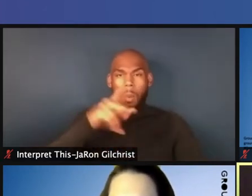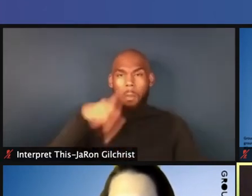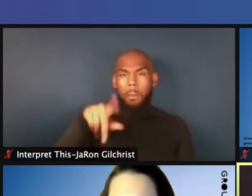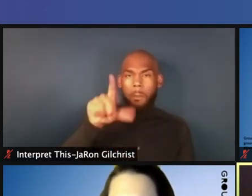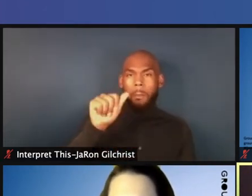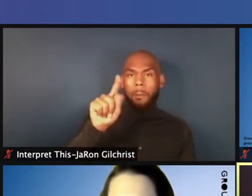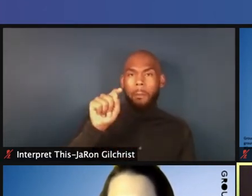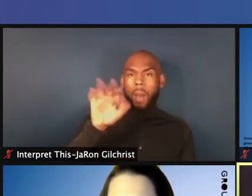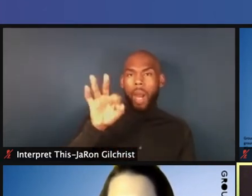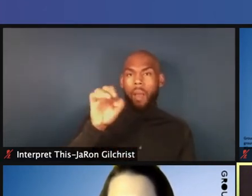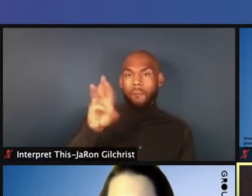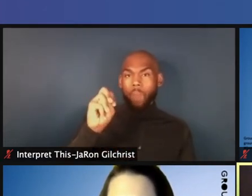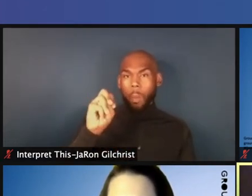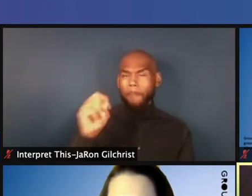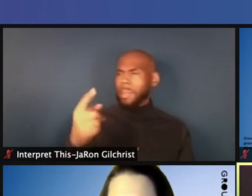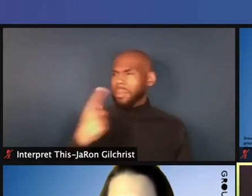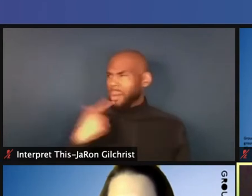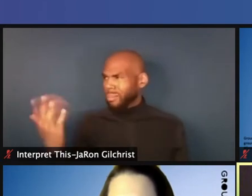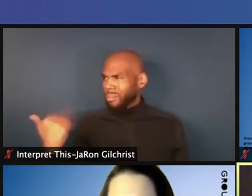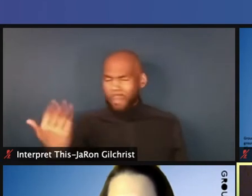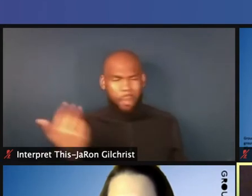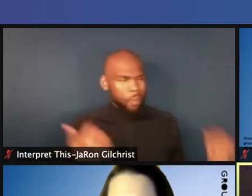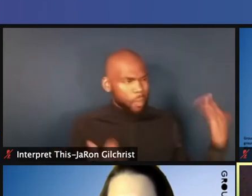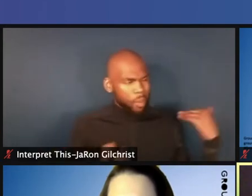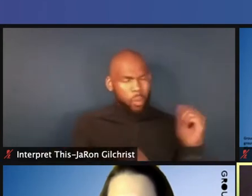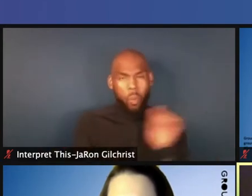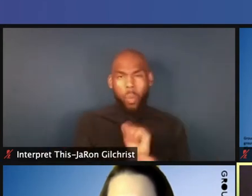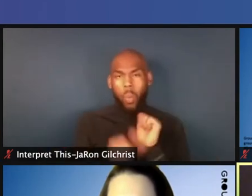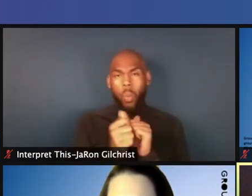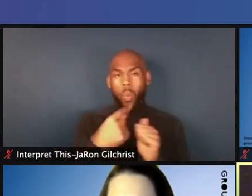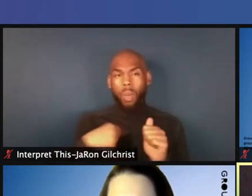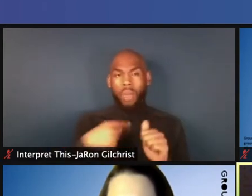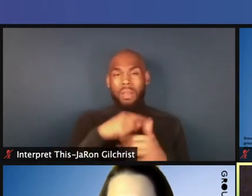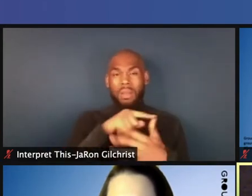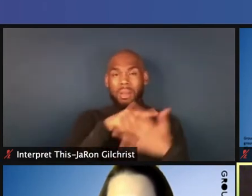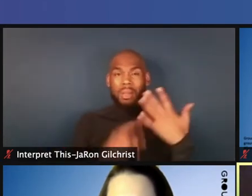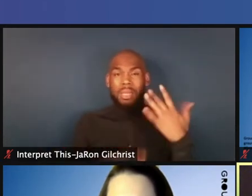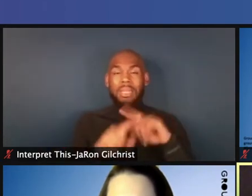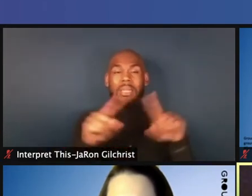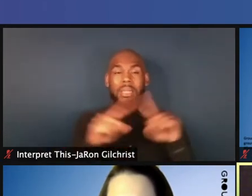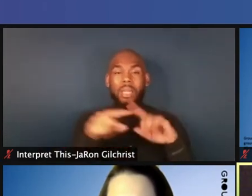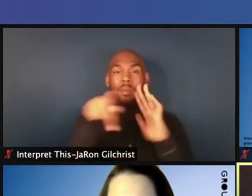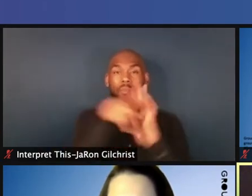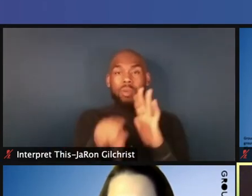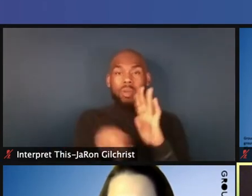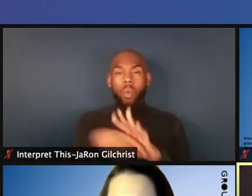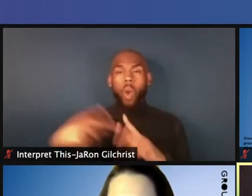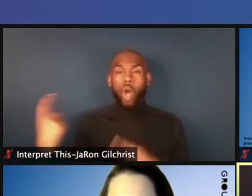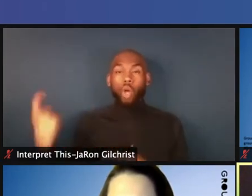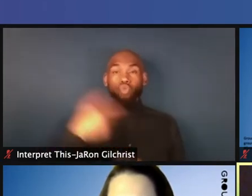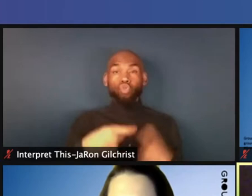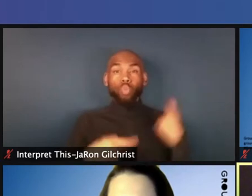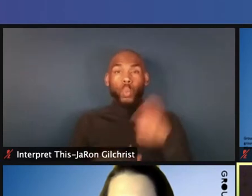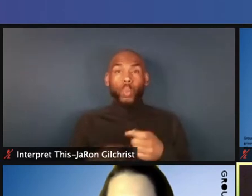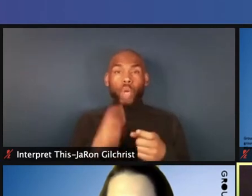get in and work with us, you know, on these different principles and contribute to this document.